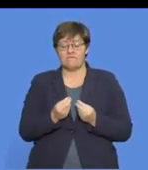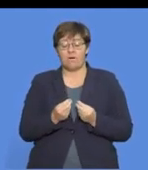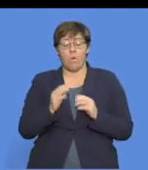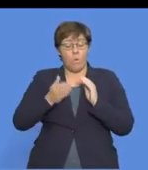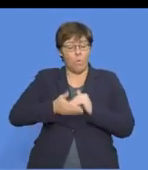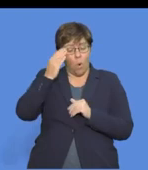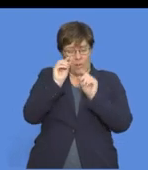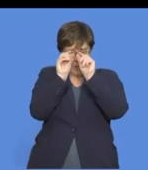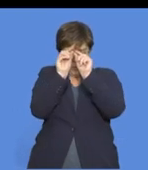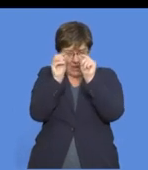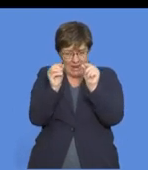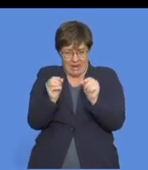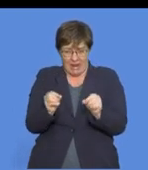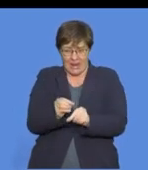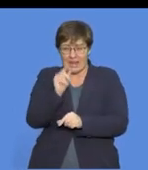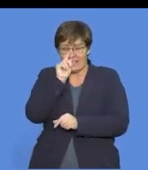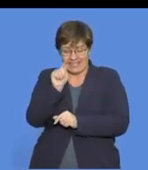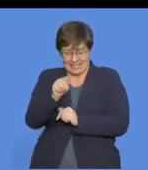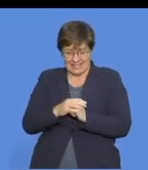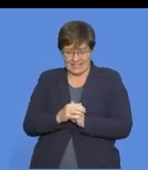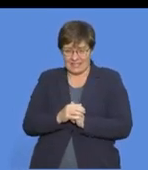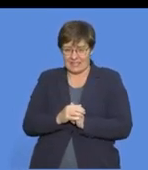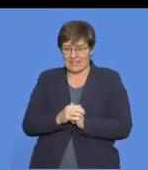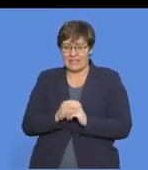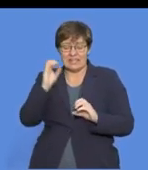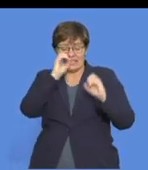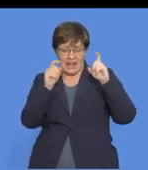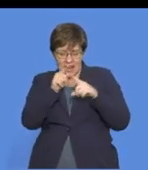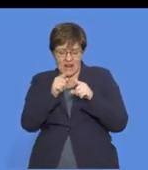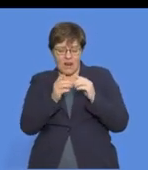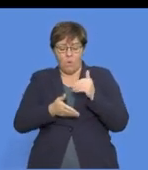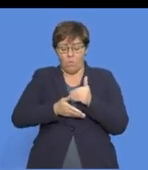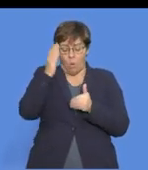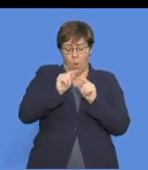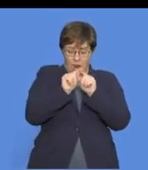see there, there's the cell, there's its wall.